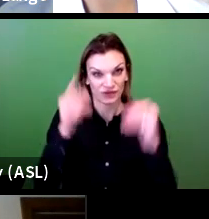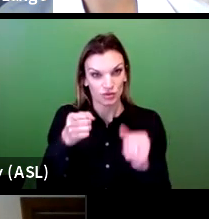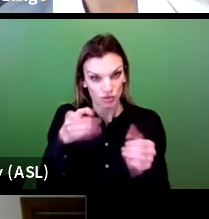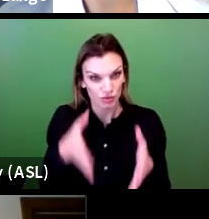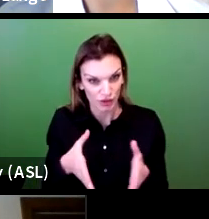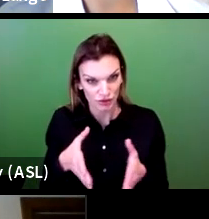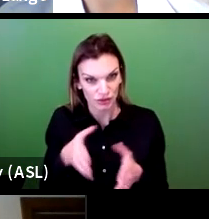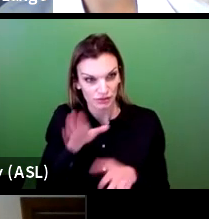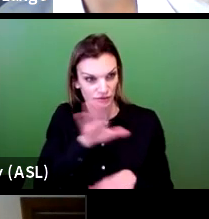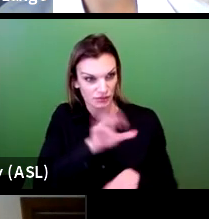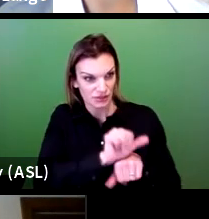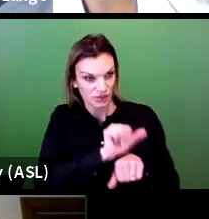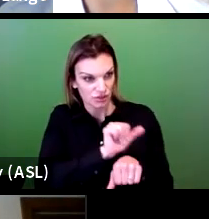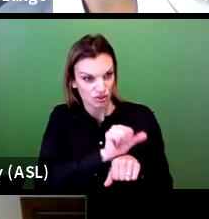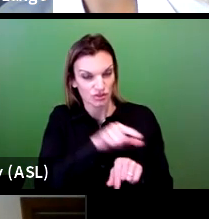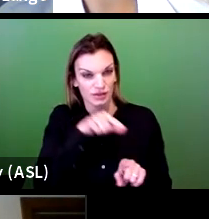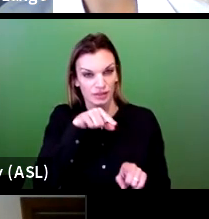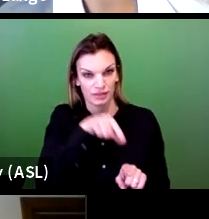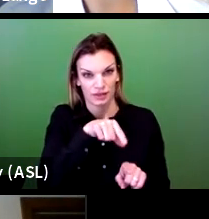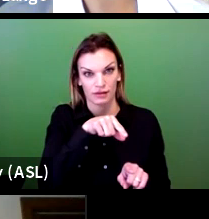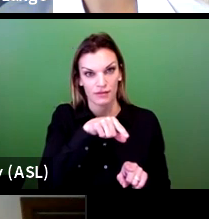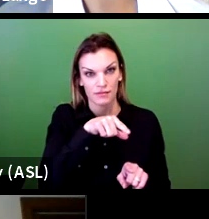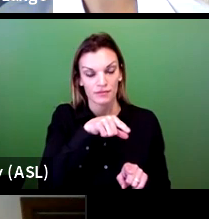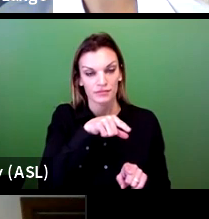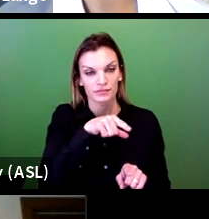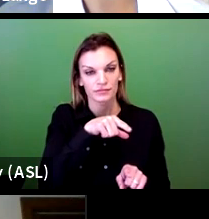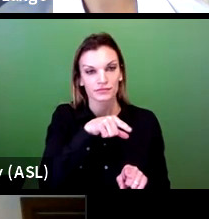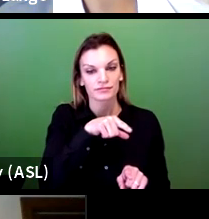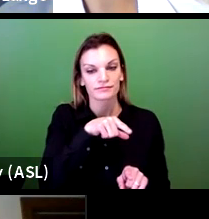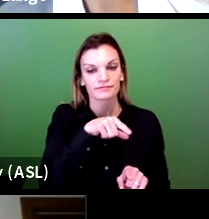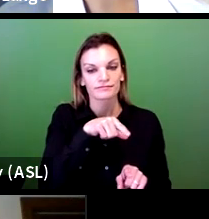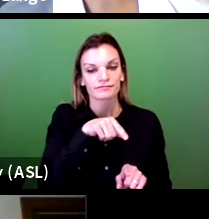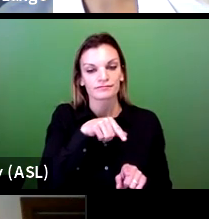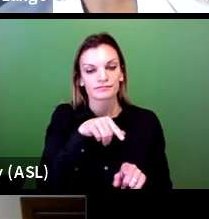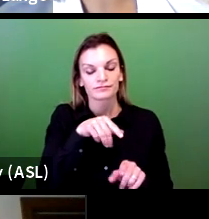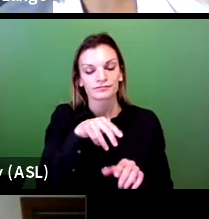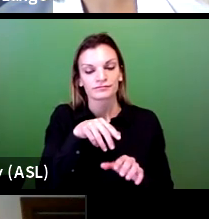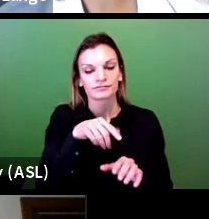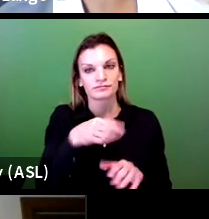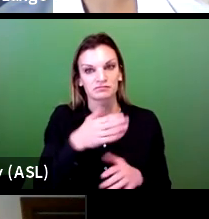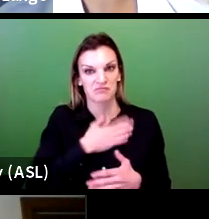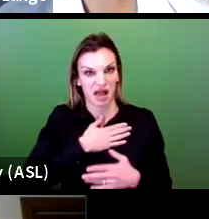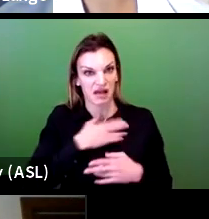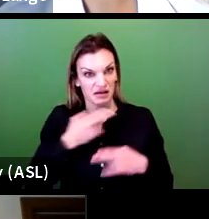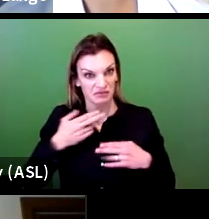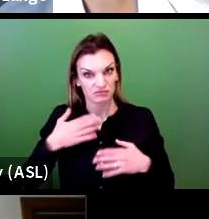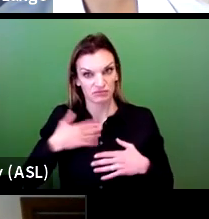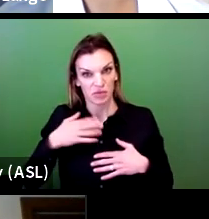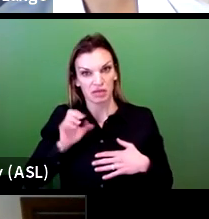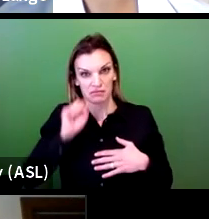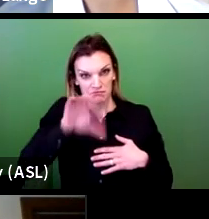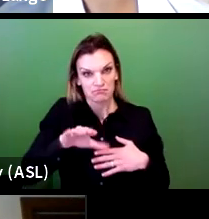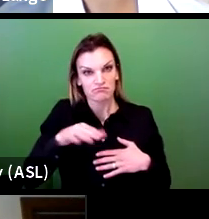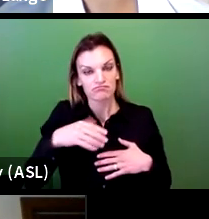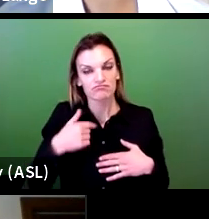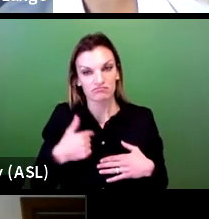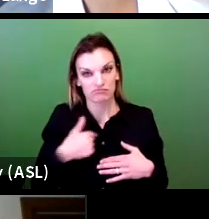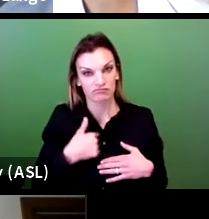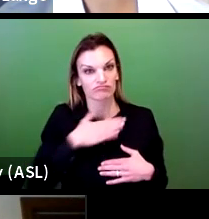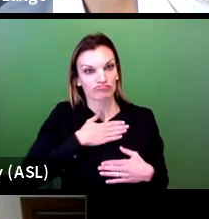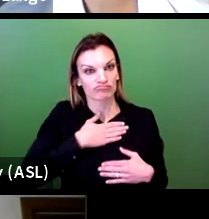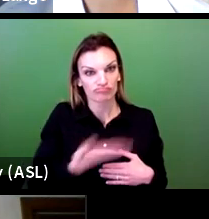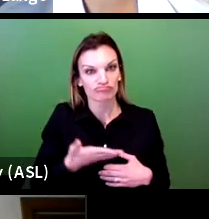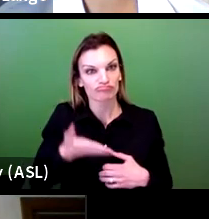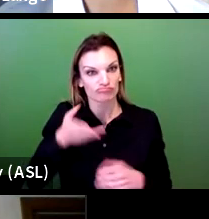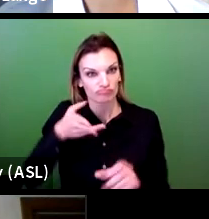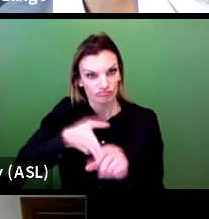position committee, I will throw my name in the hat to be on that committee,